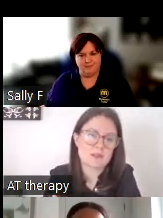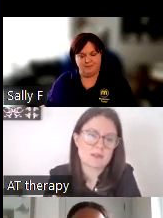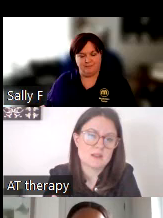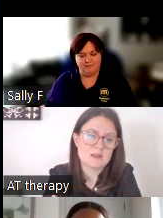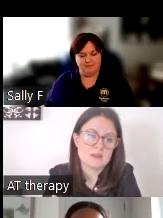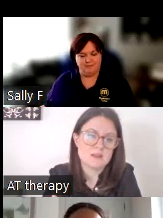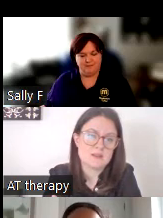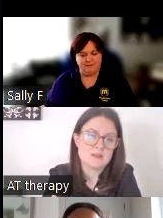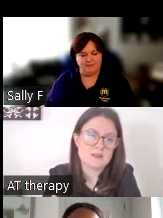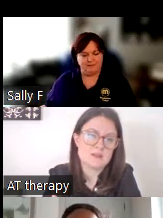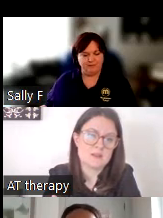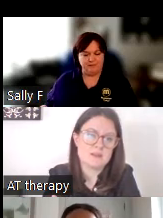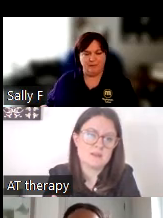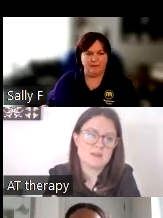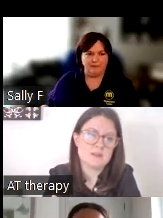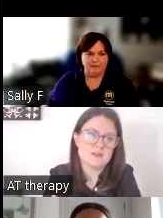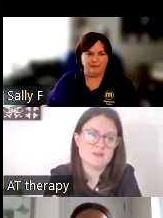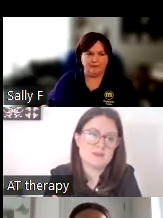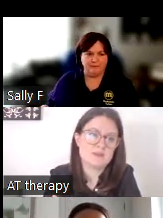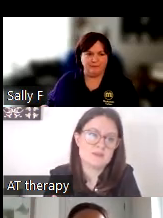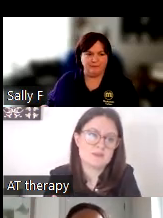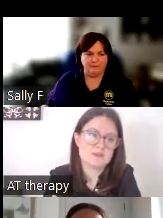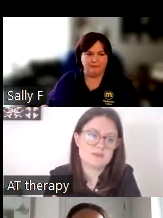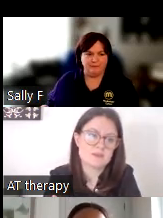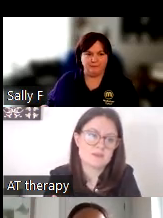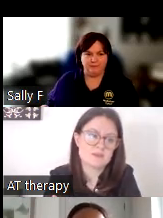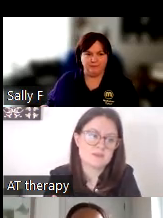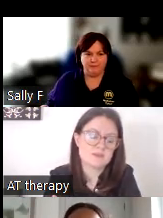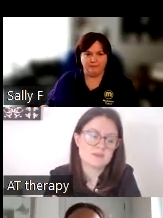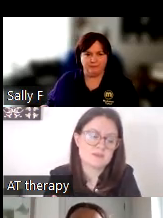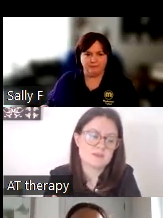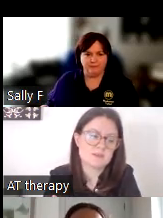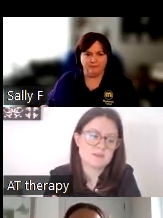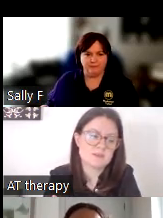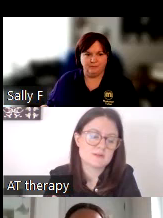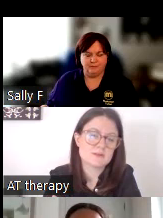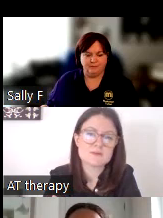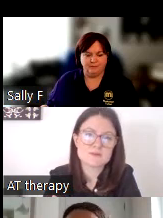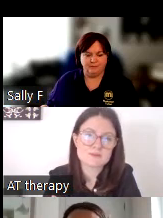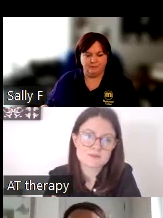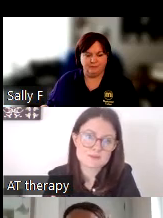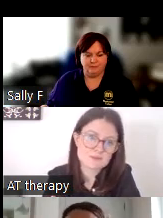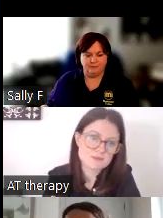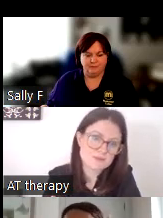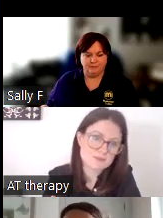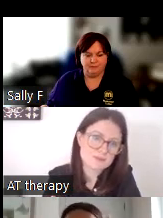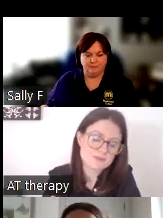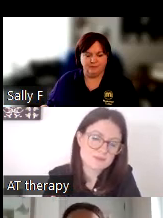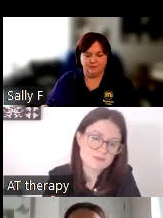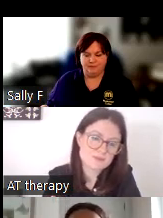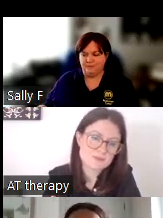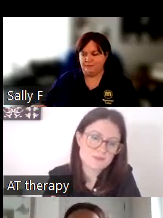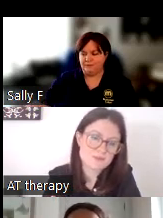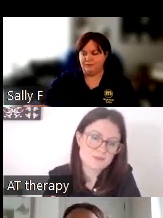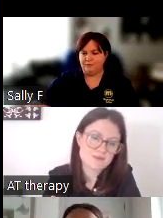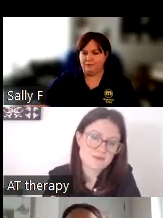Okay, so just a little bit about using Makaton with primary school children. So again, Makaton is really